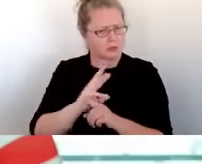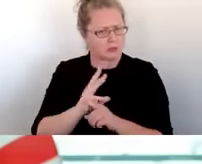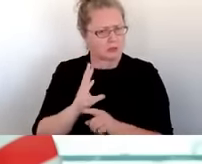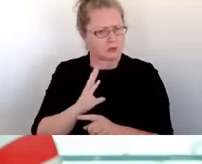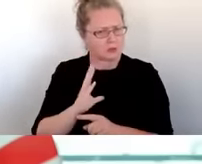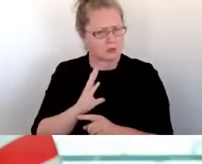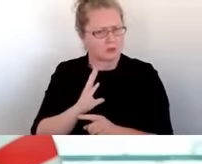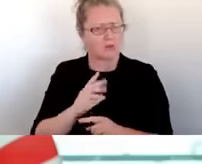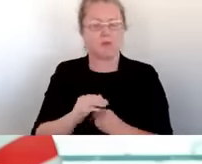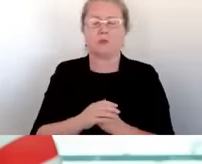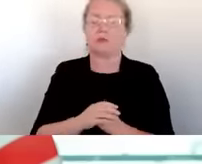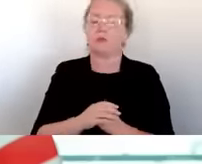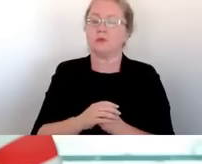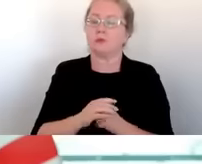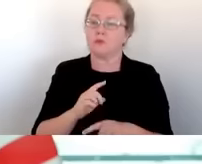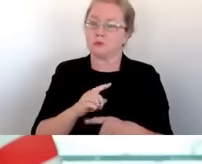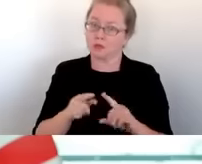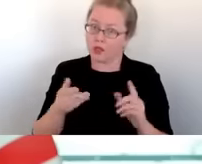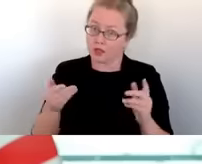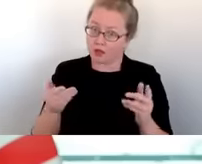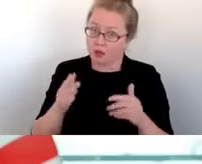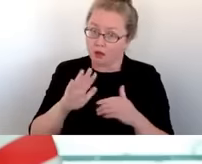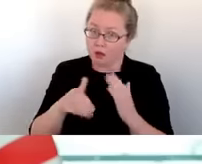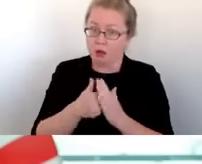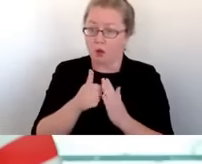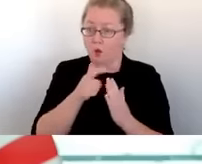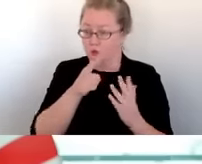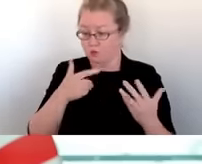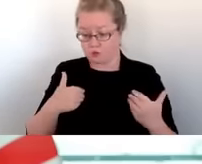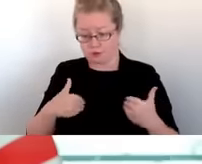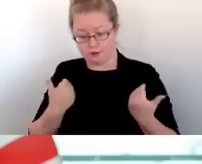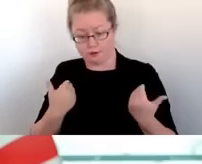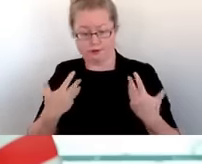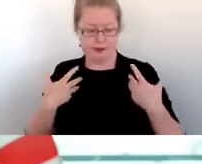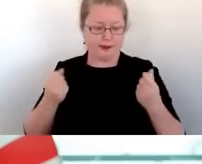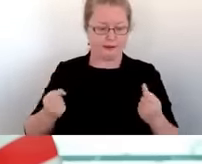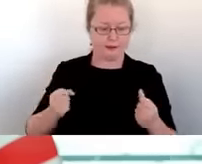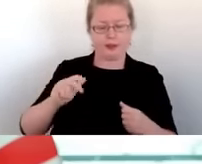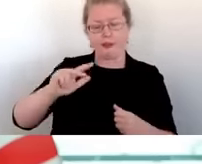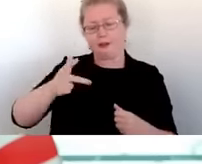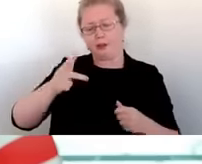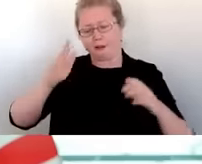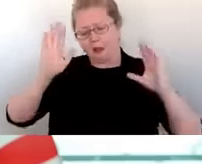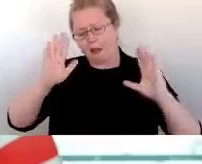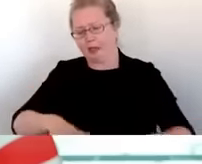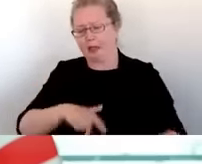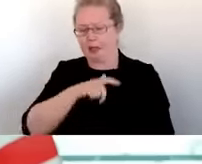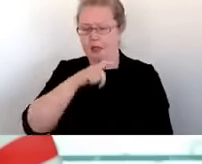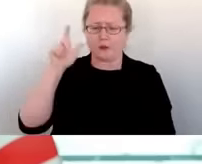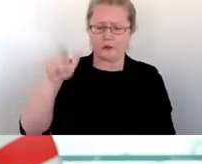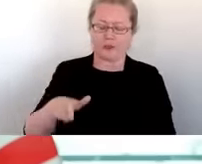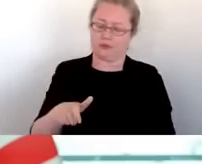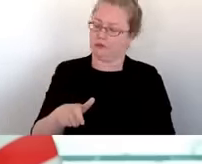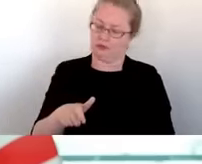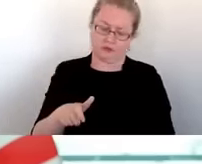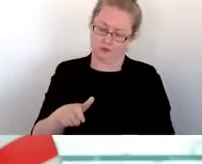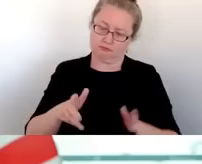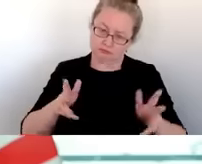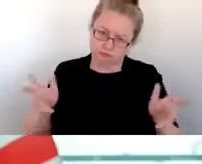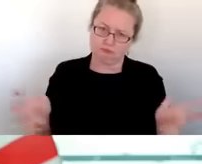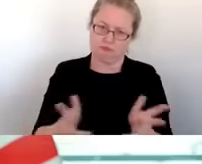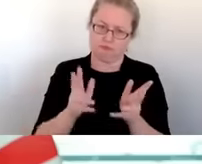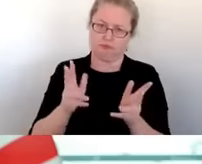encouraged all of those who've received their invitation for a booster, who are young and healthy and haven't got that 3rd dose, to get it now. It will give